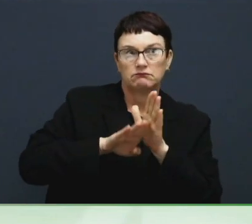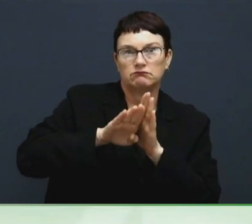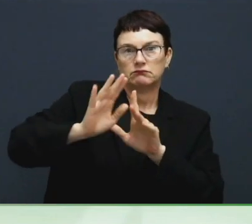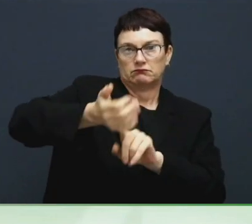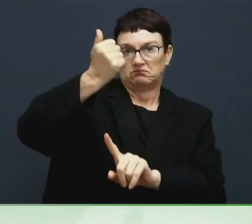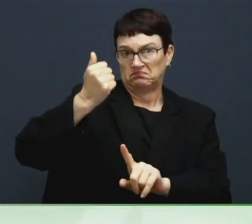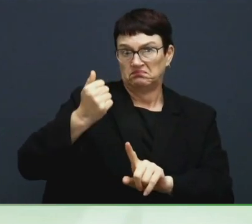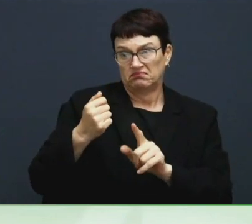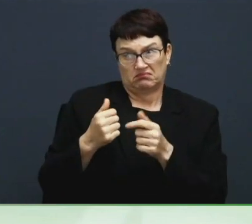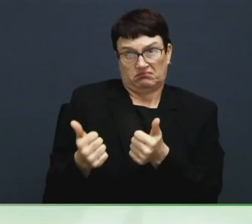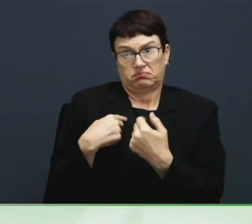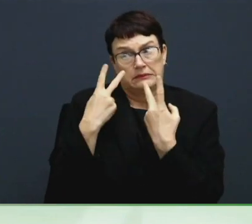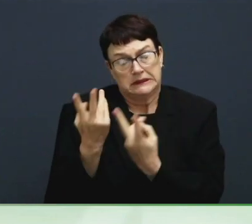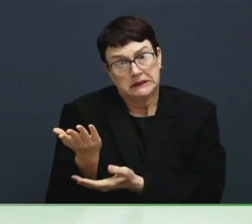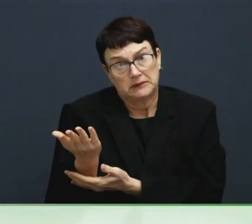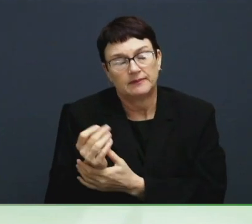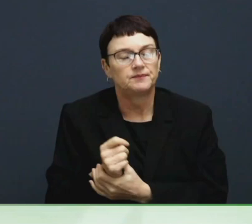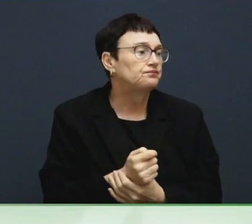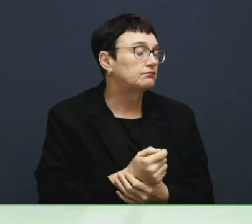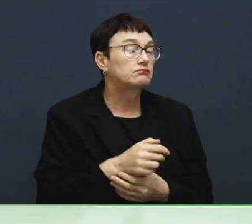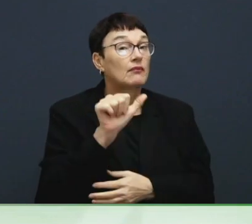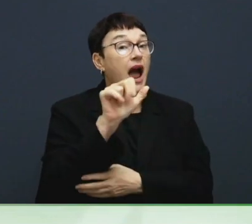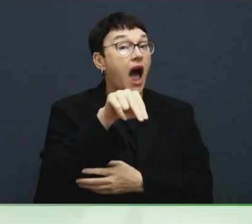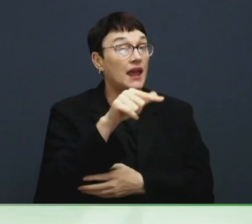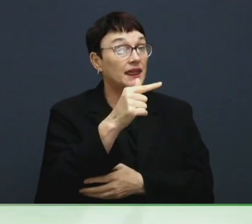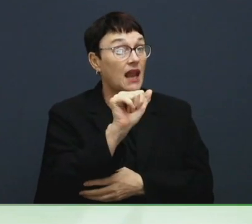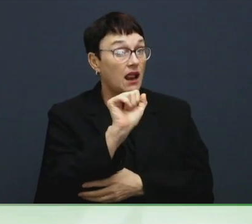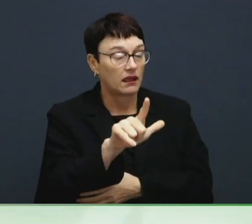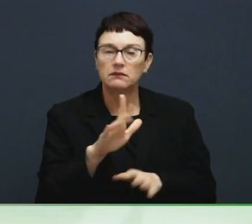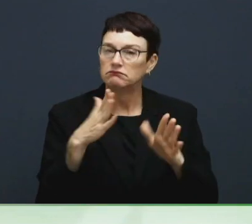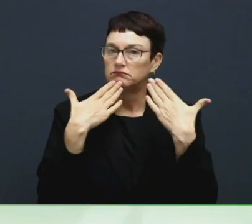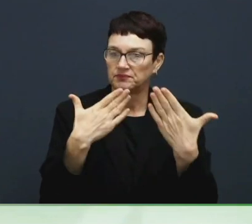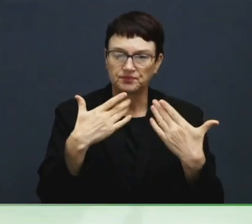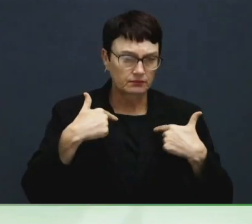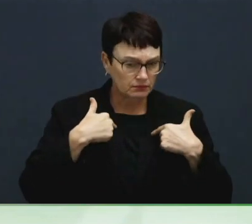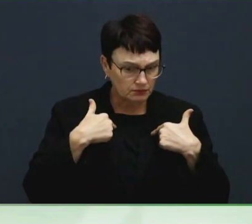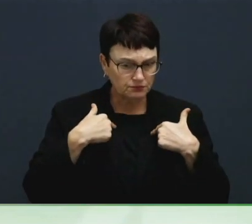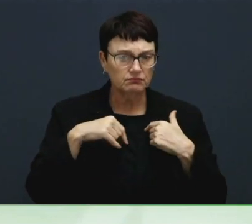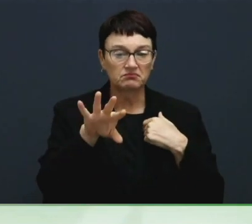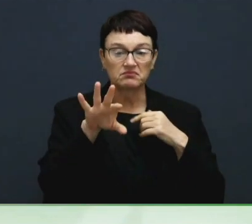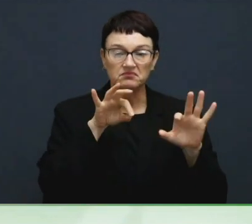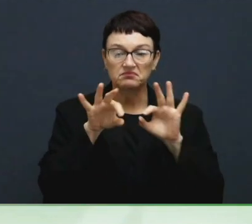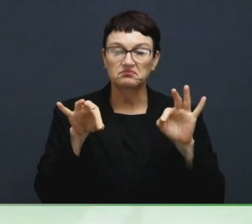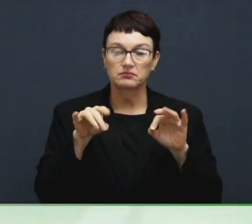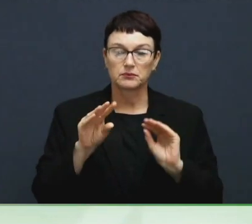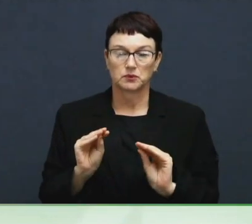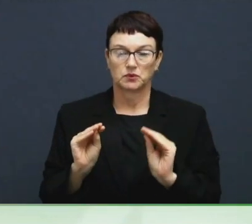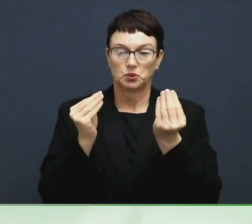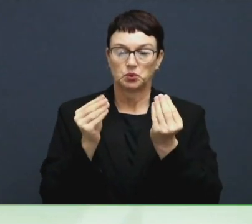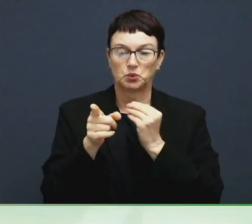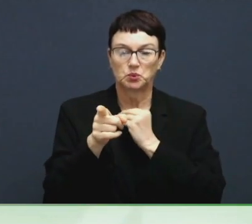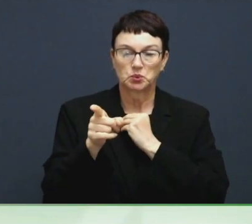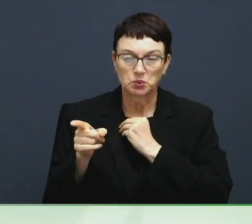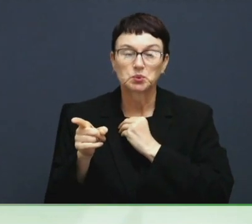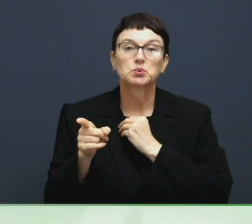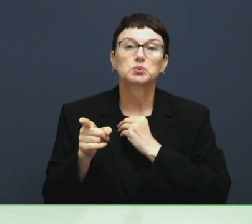I would love to add to exactly that. We invited teenagers from a specific tech